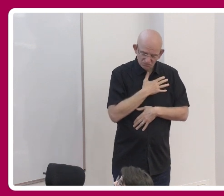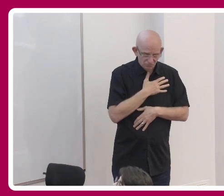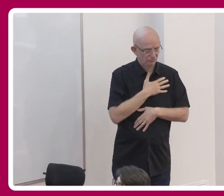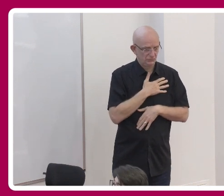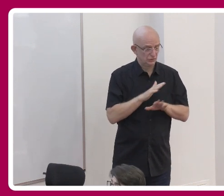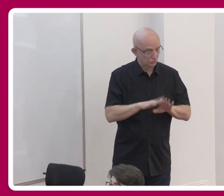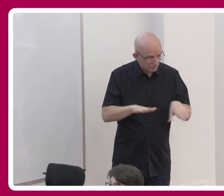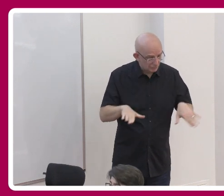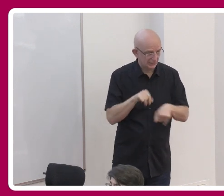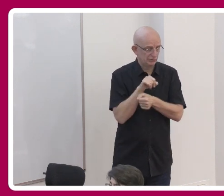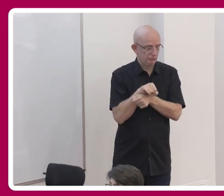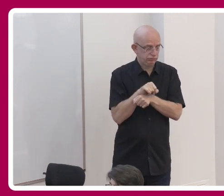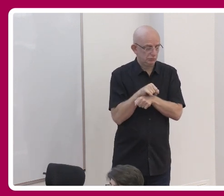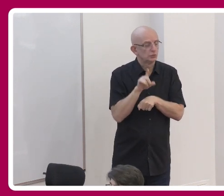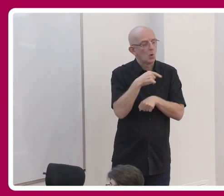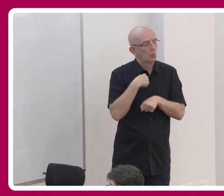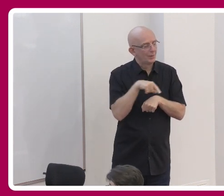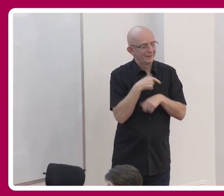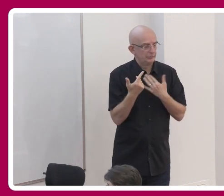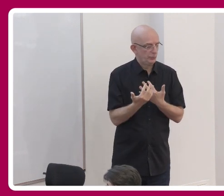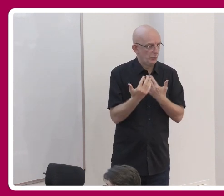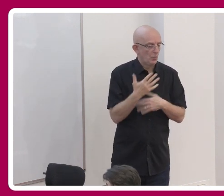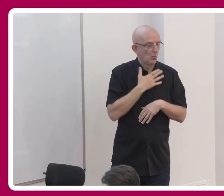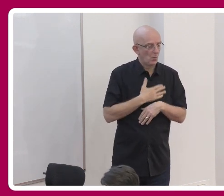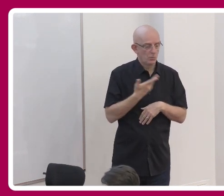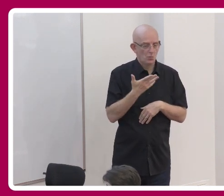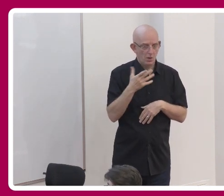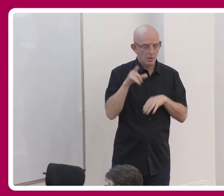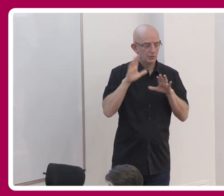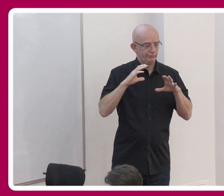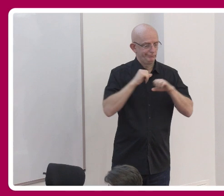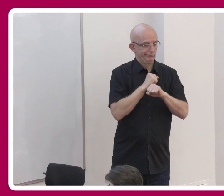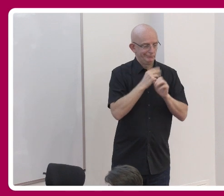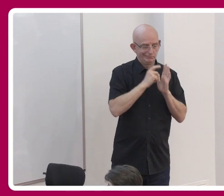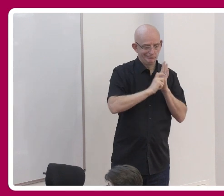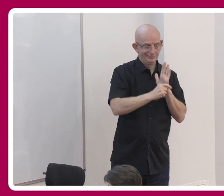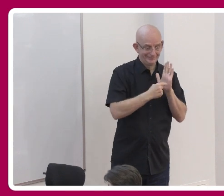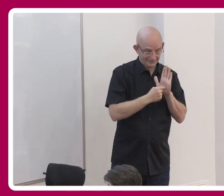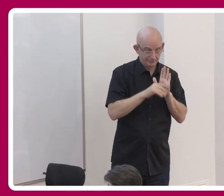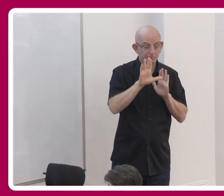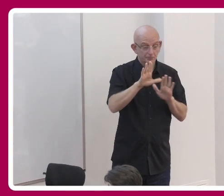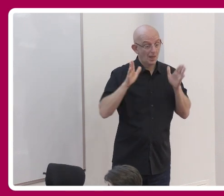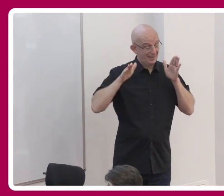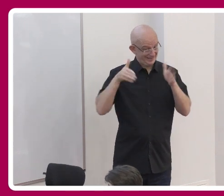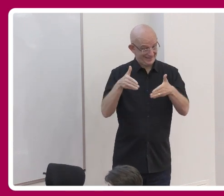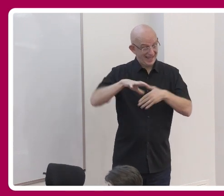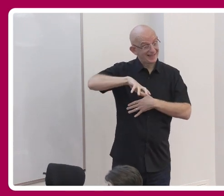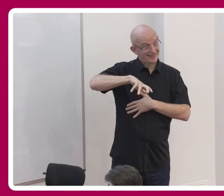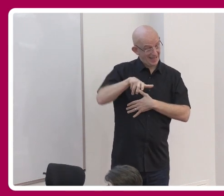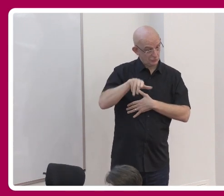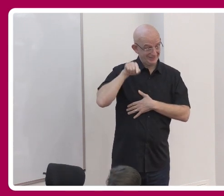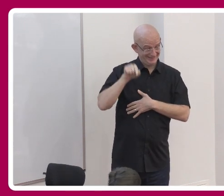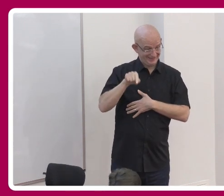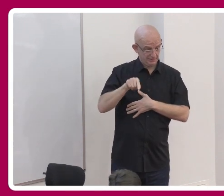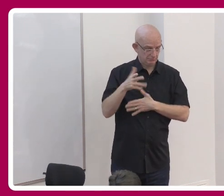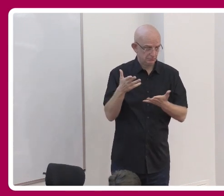nothing about us without us is a key principle in how we work. So we work with local partners who have been advocating for the